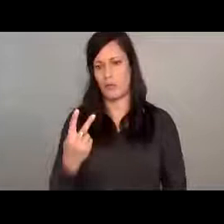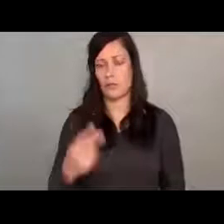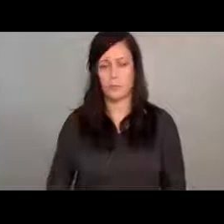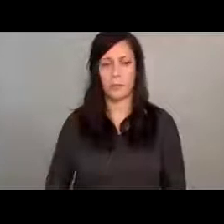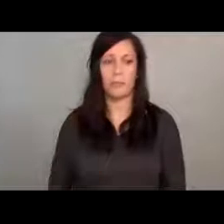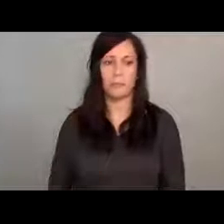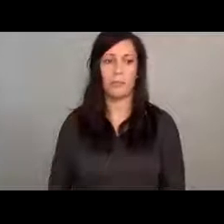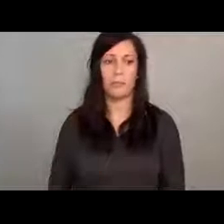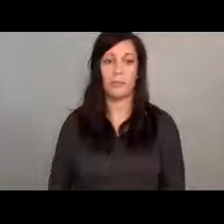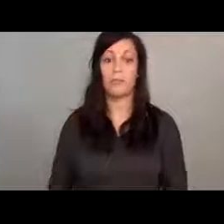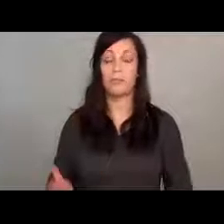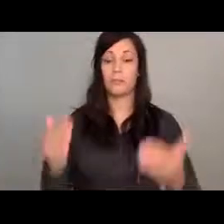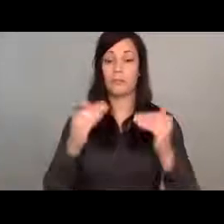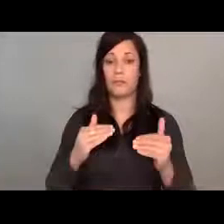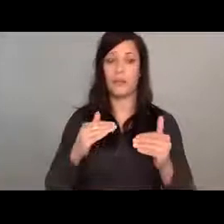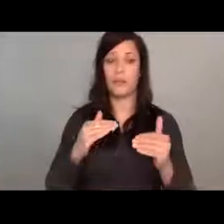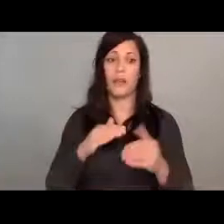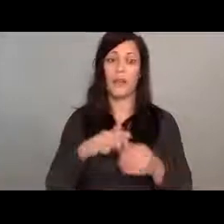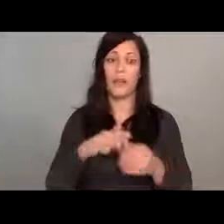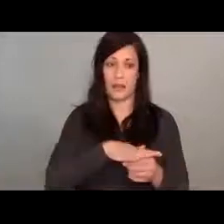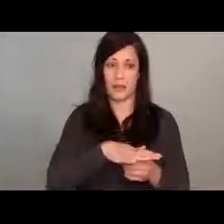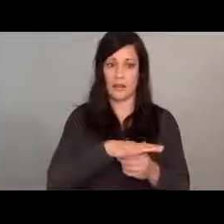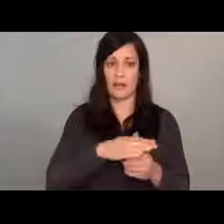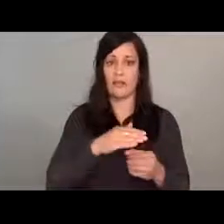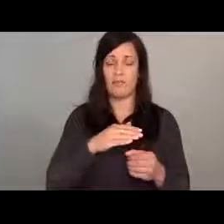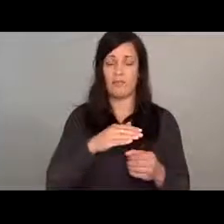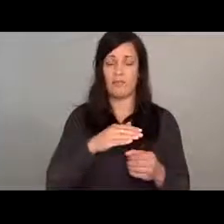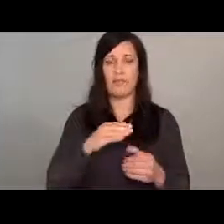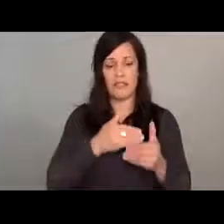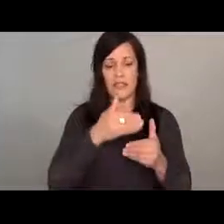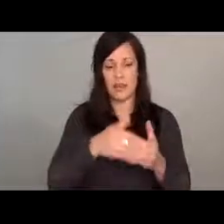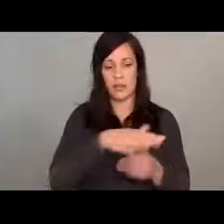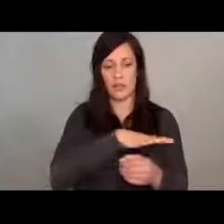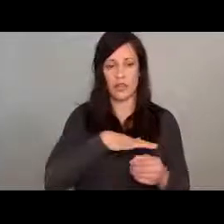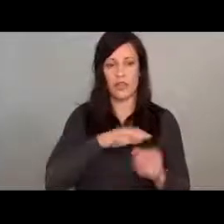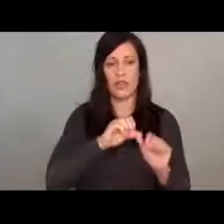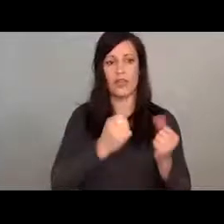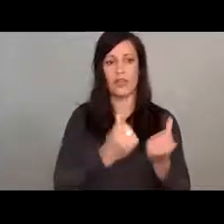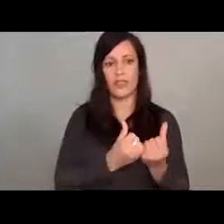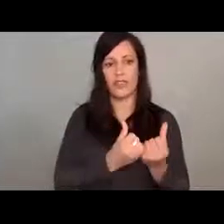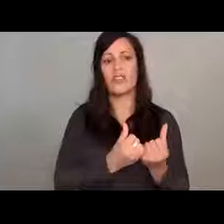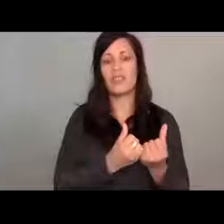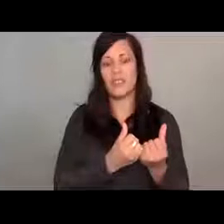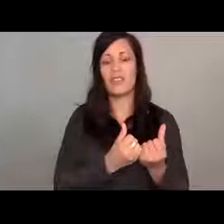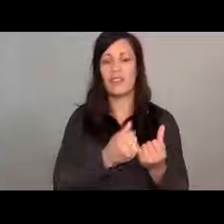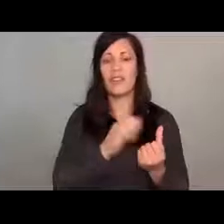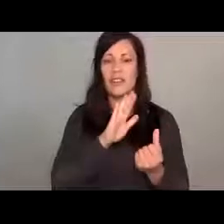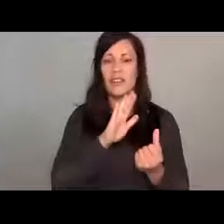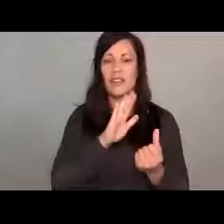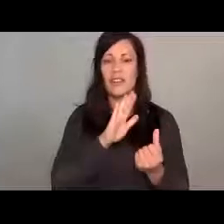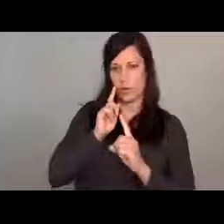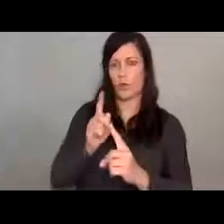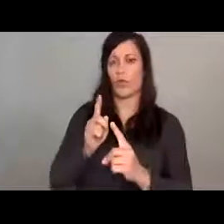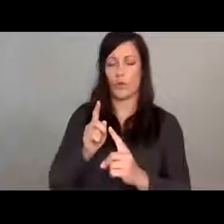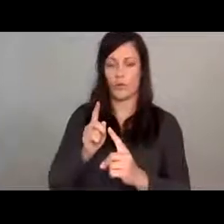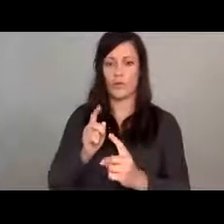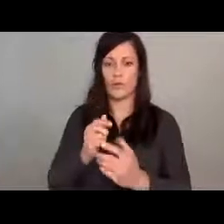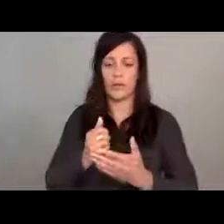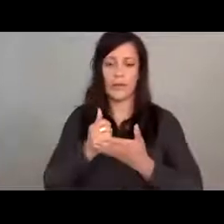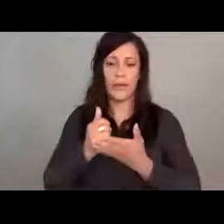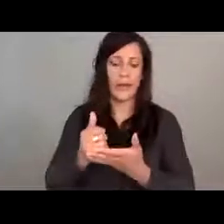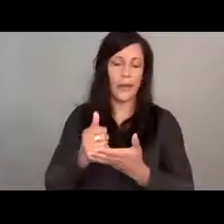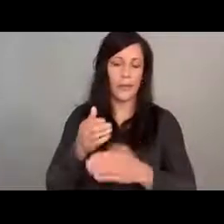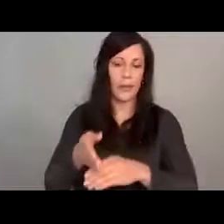For neighborhood organizations, so these are more narrowly defined as organizations whose mission is to make improvements